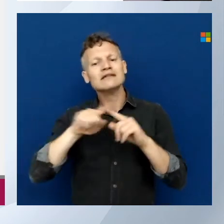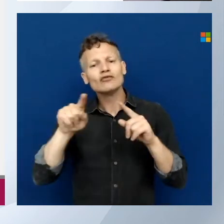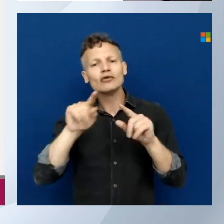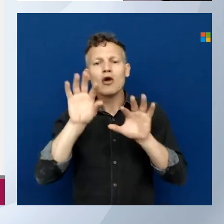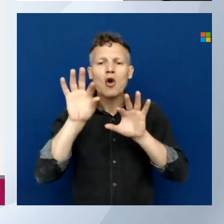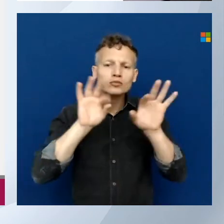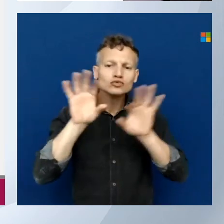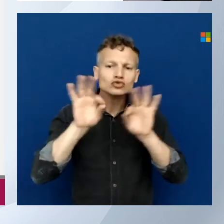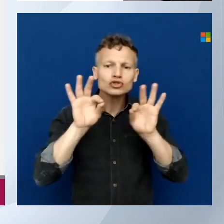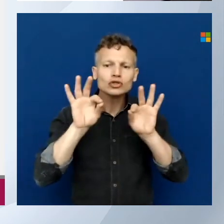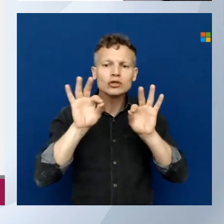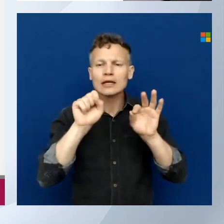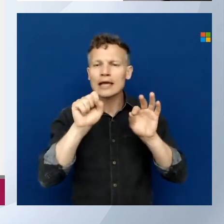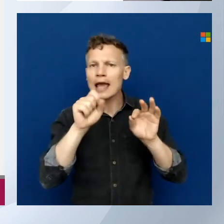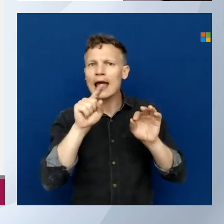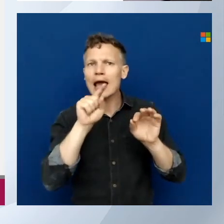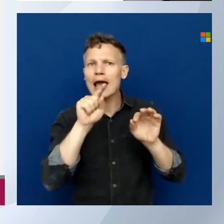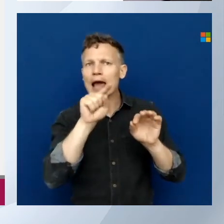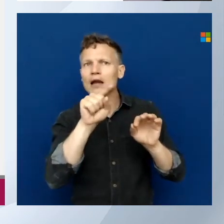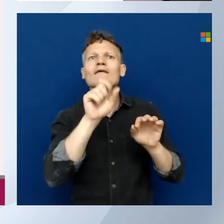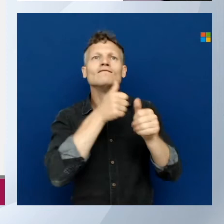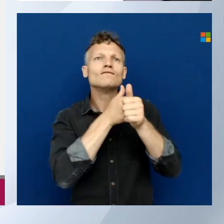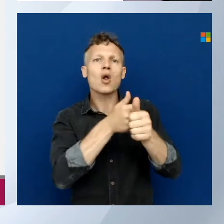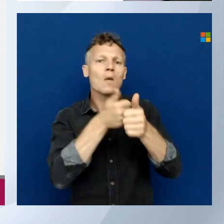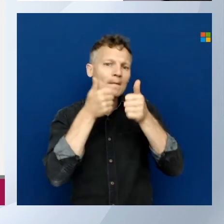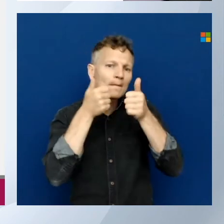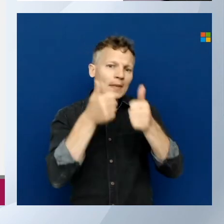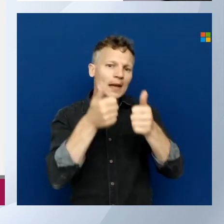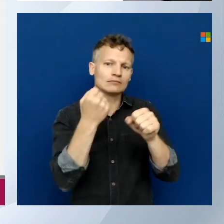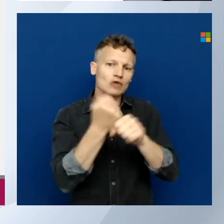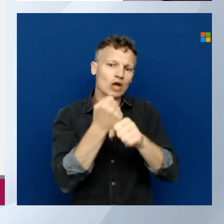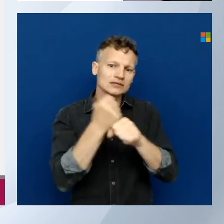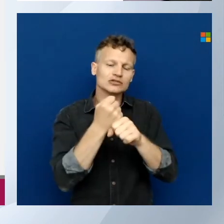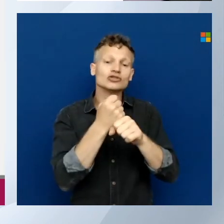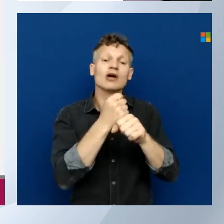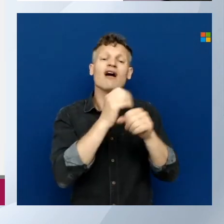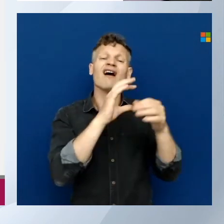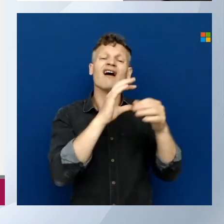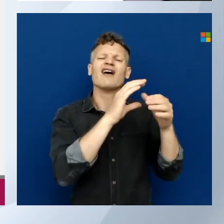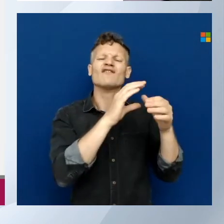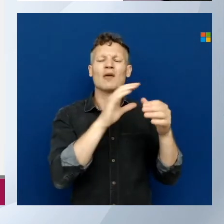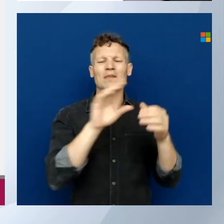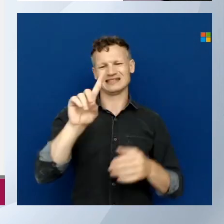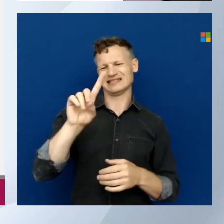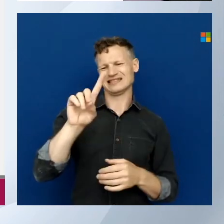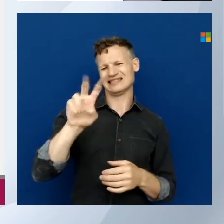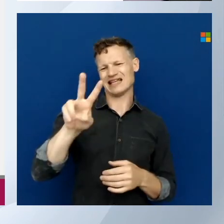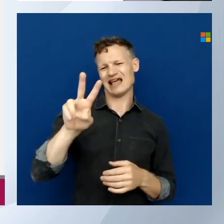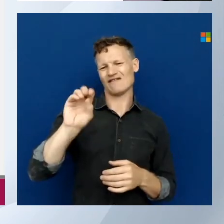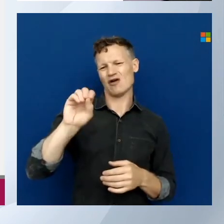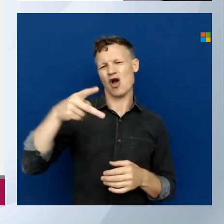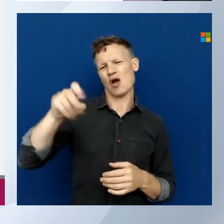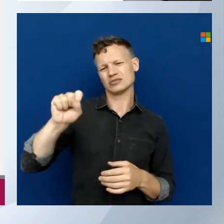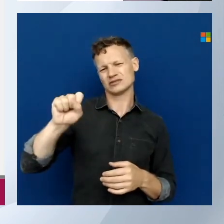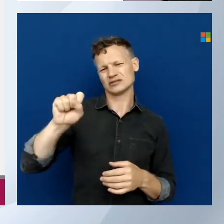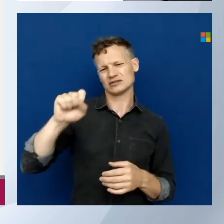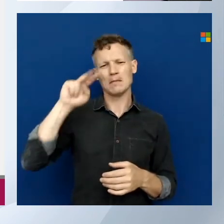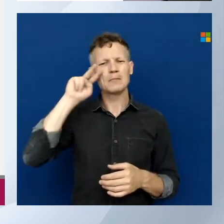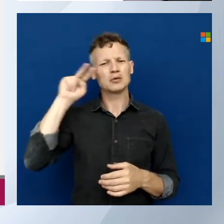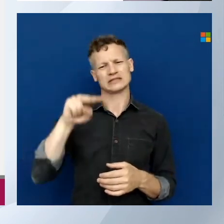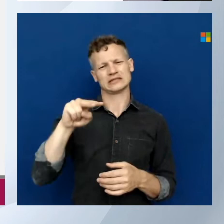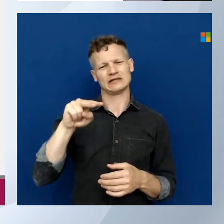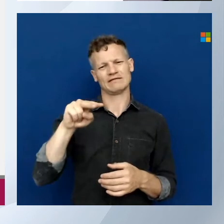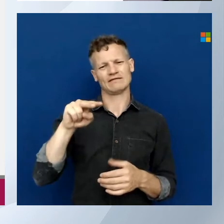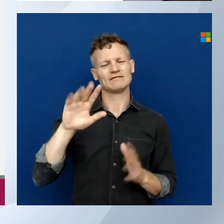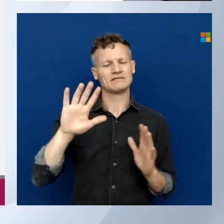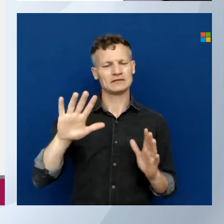follow best practices from a DevOps perspective. But it kind of felt like it wasn't living